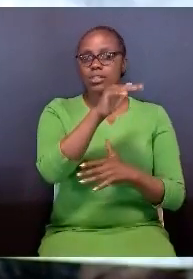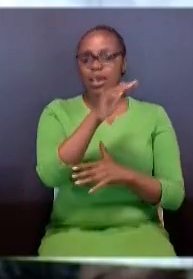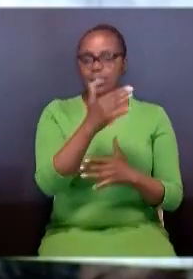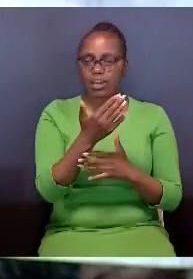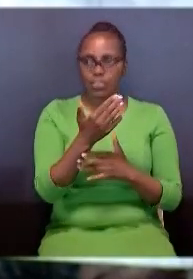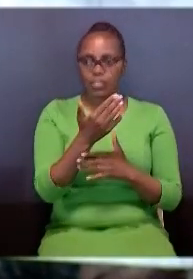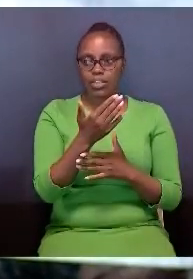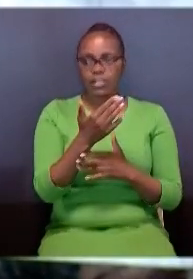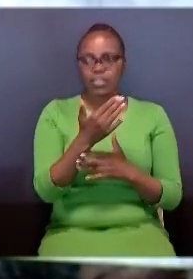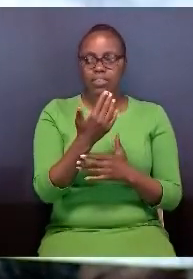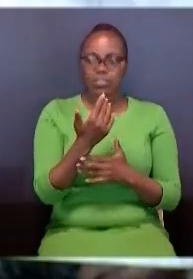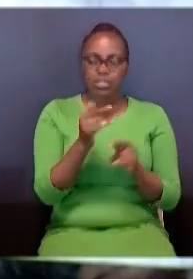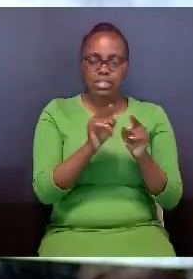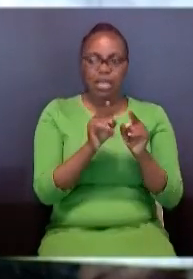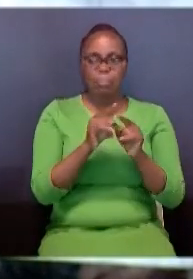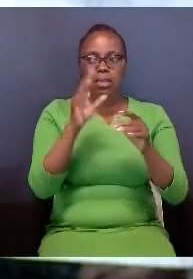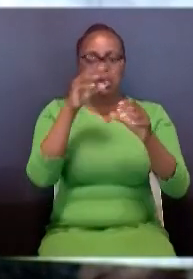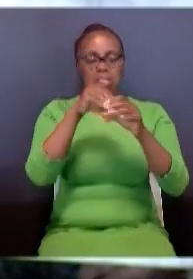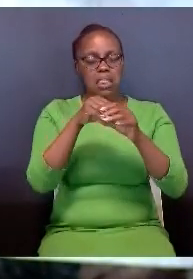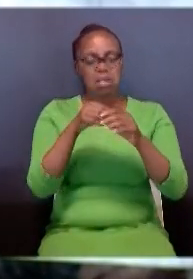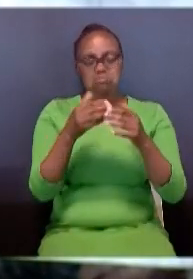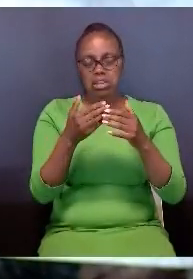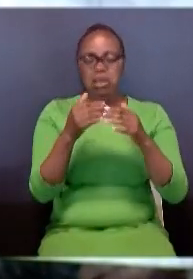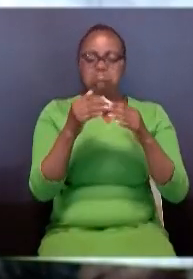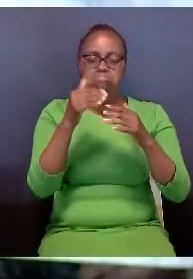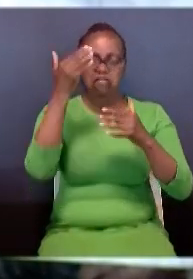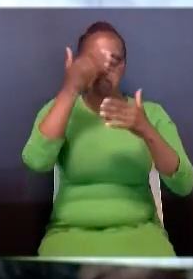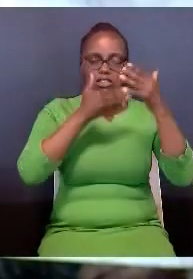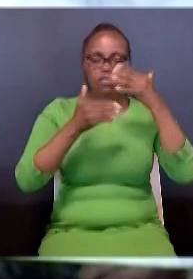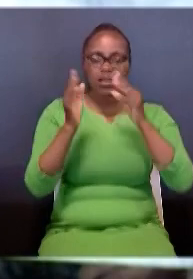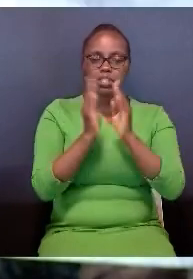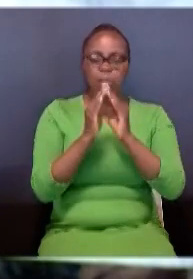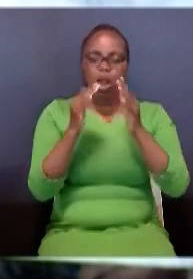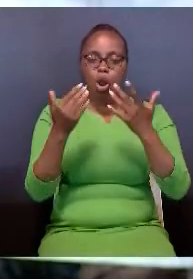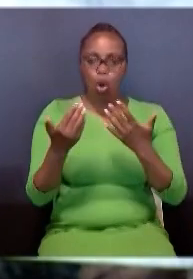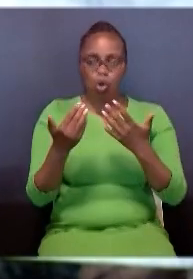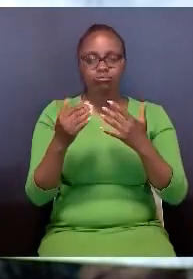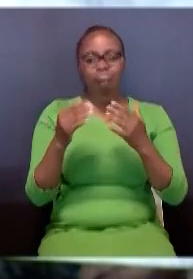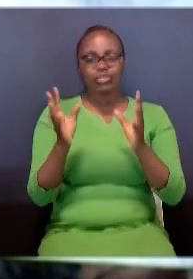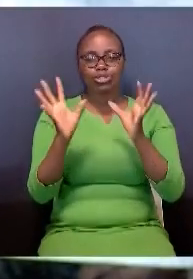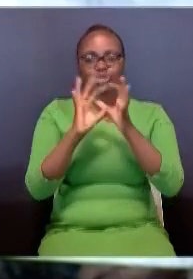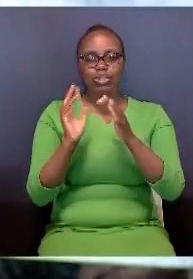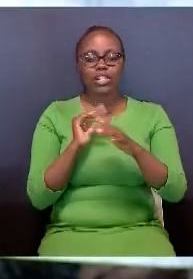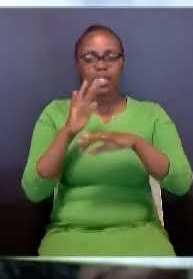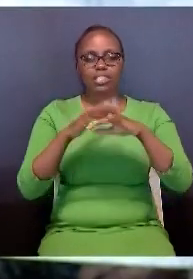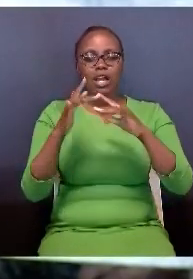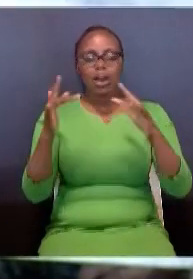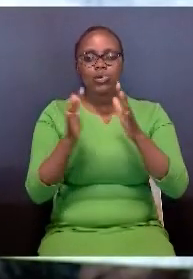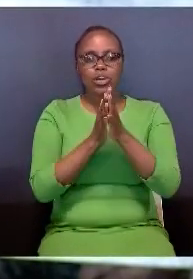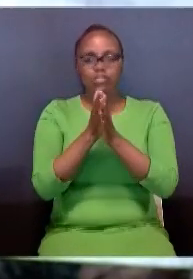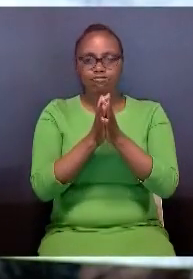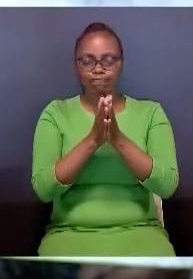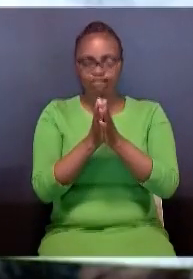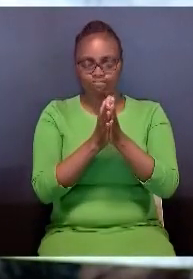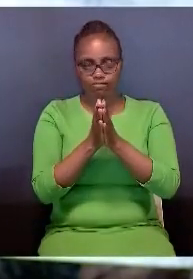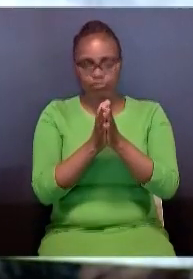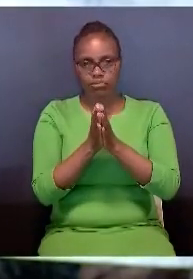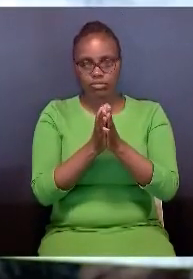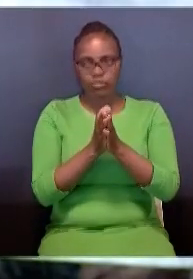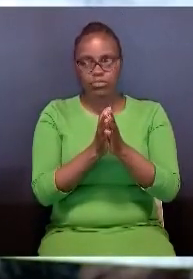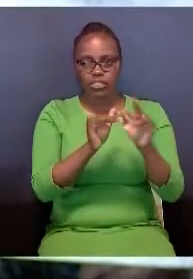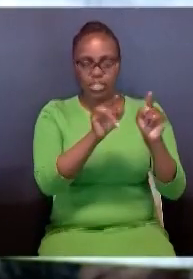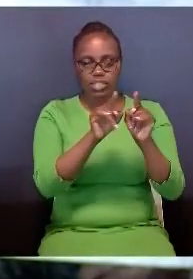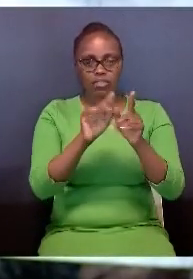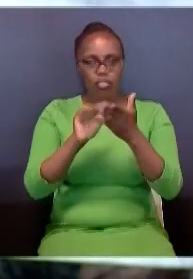in person or virtually. We are looking forward to